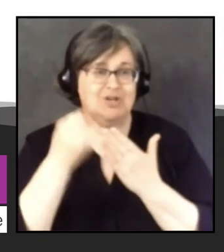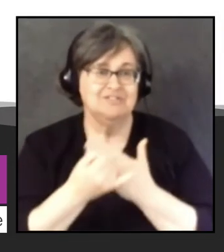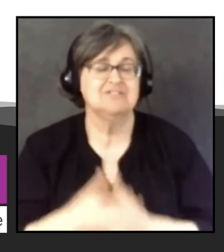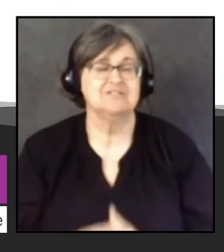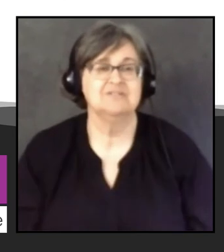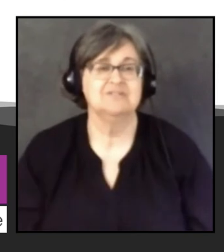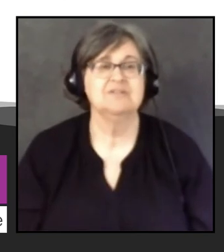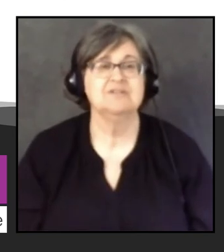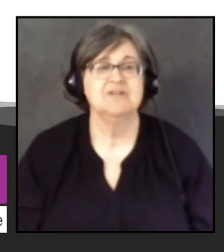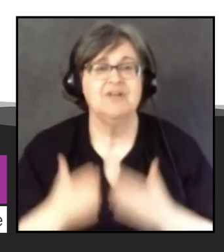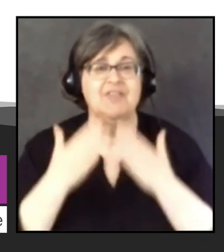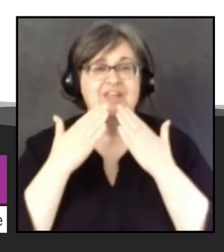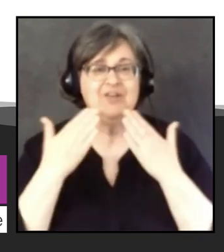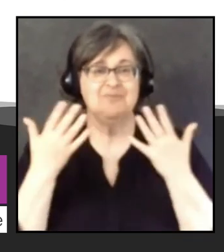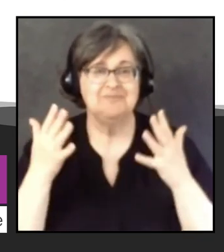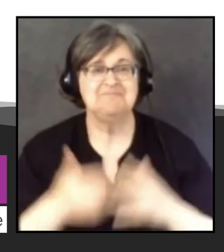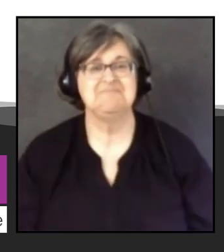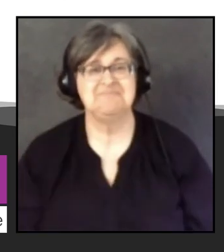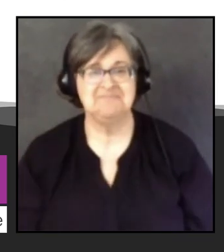Thank you.